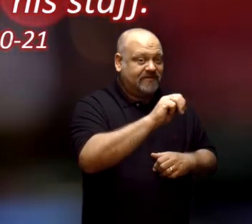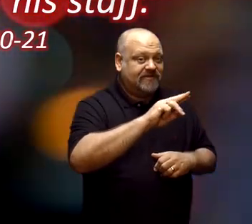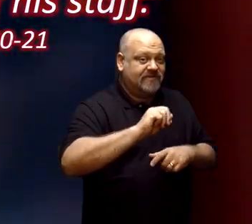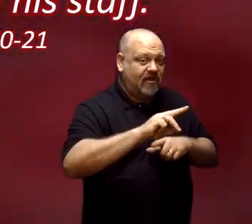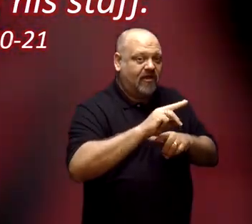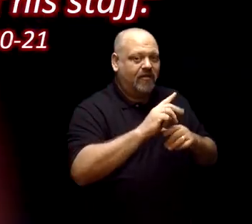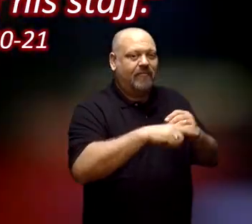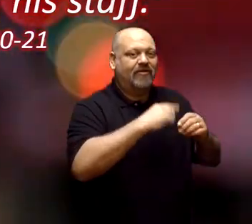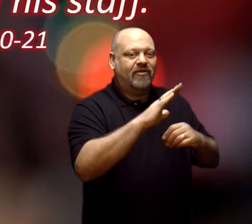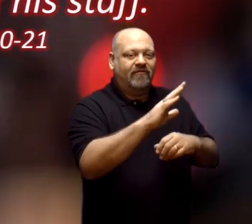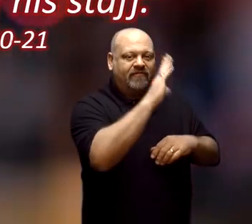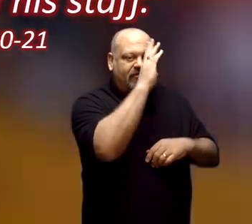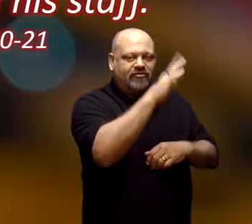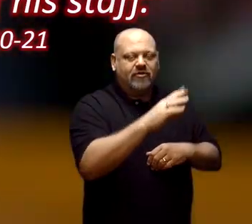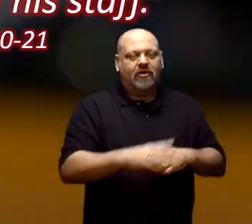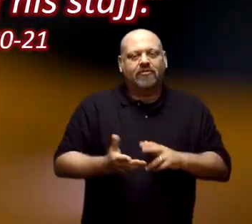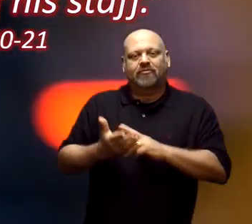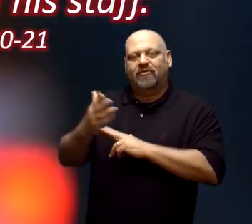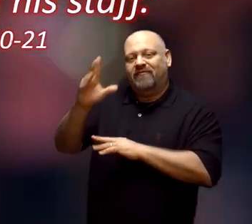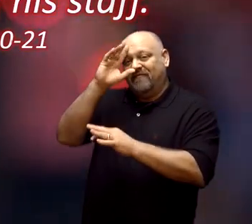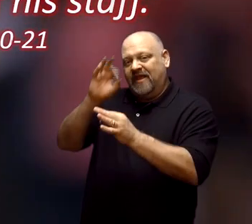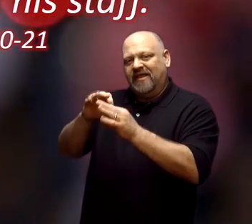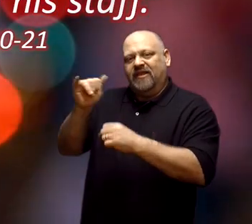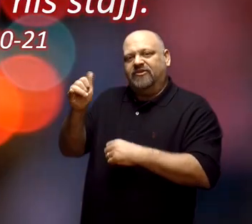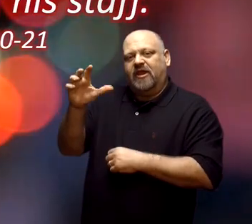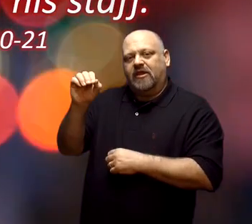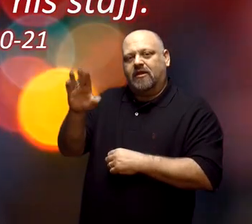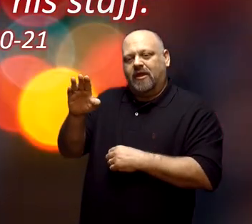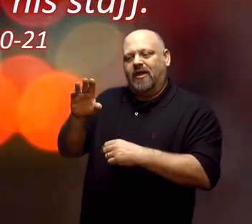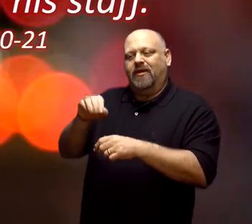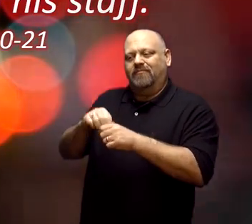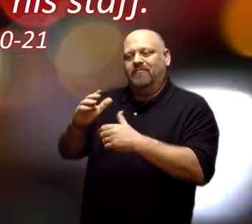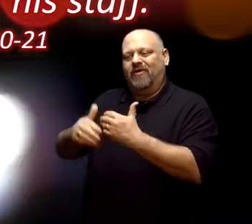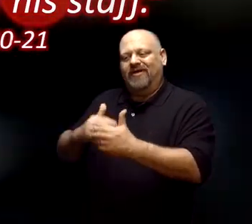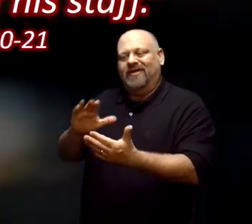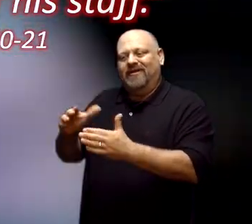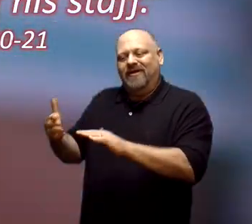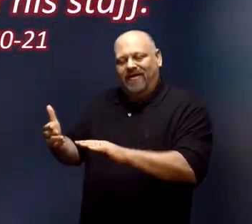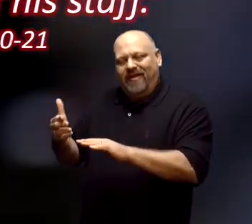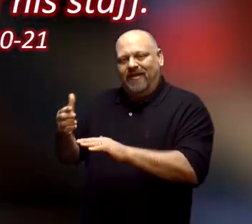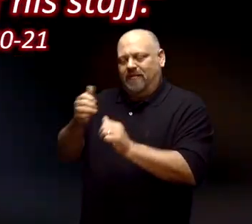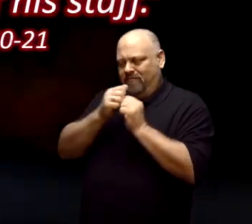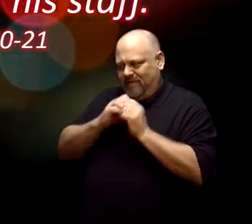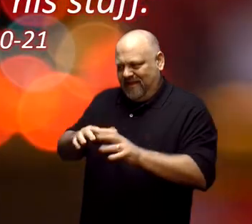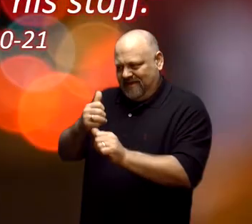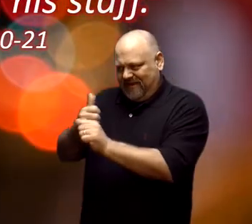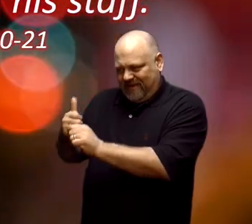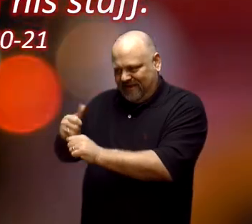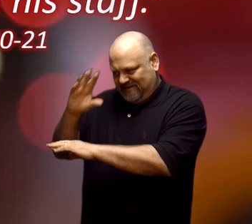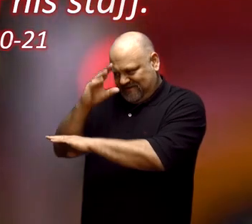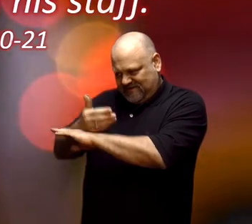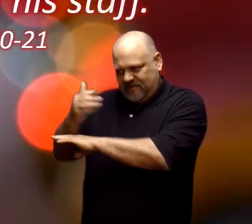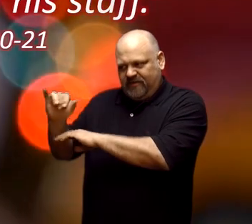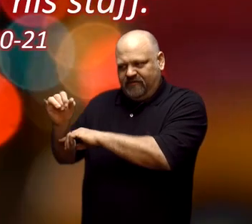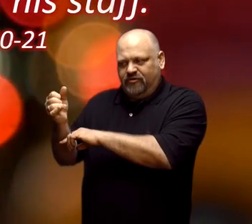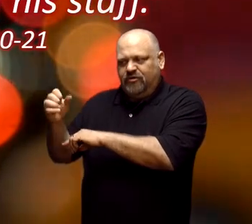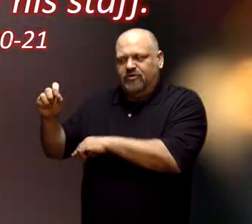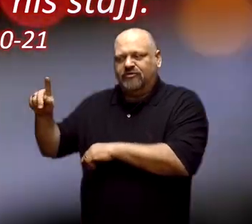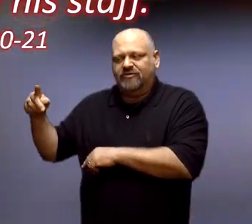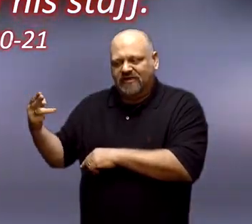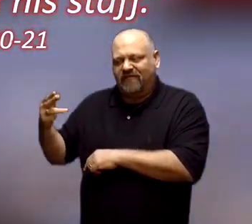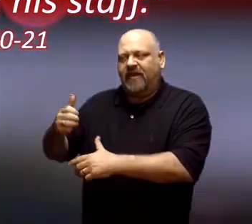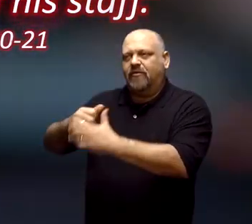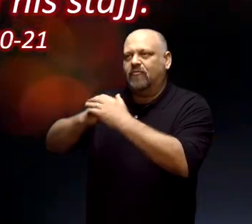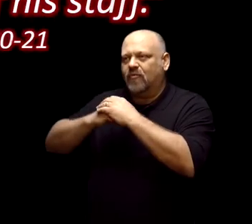By faith, Jacob, when he was dying, blessed each of Joseph's sons and worshiped as he leaned